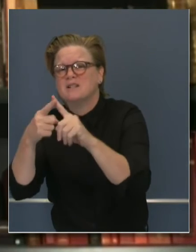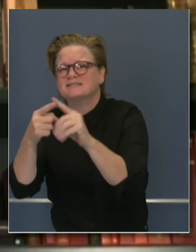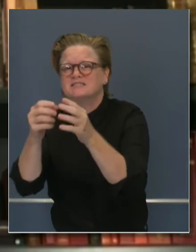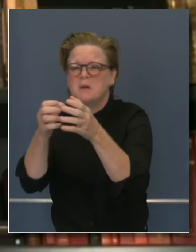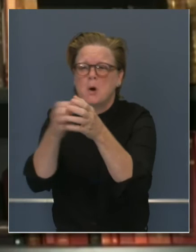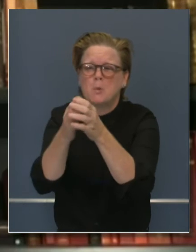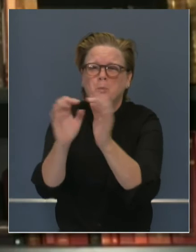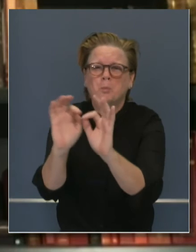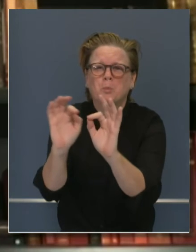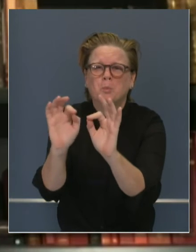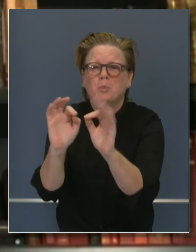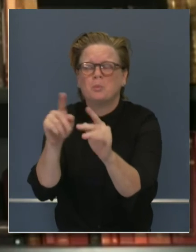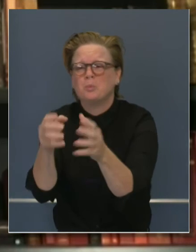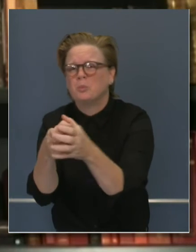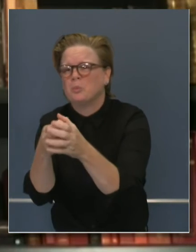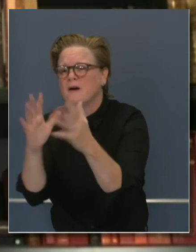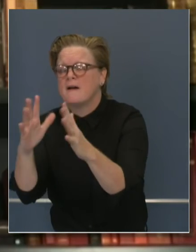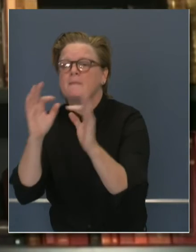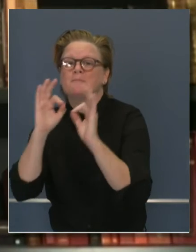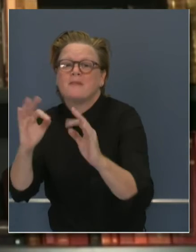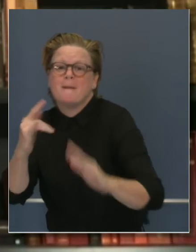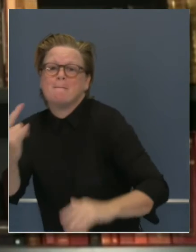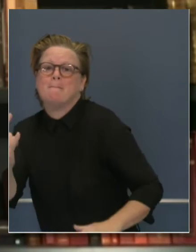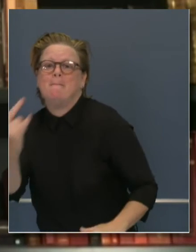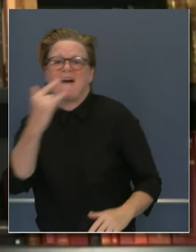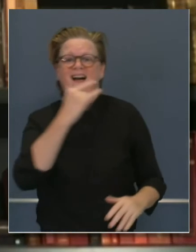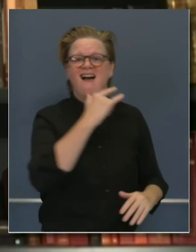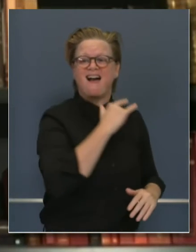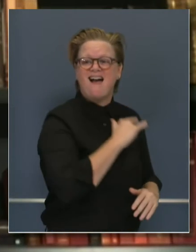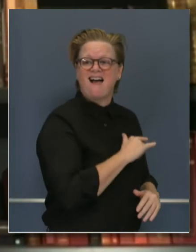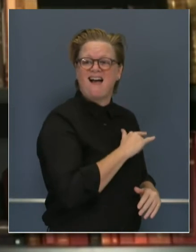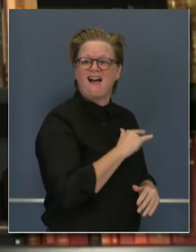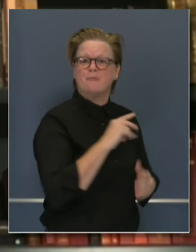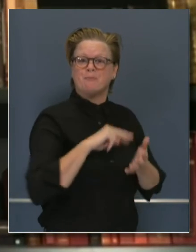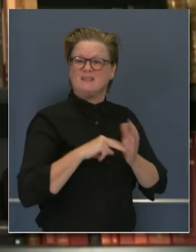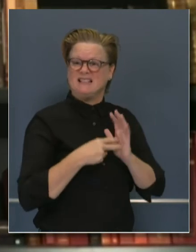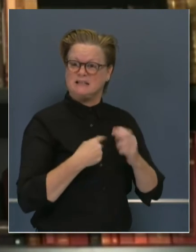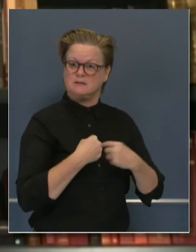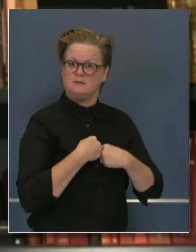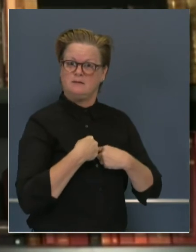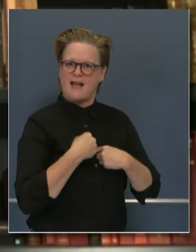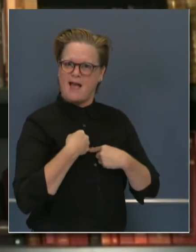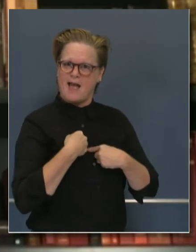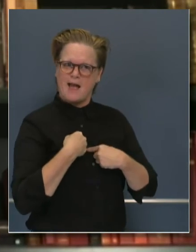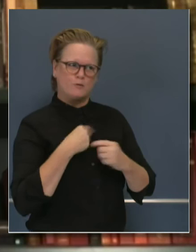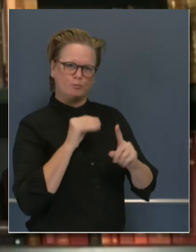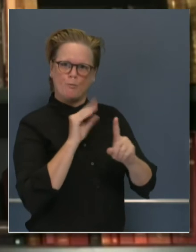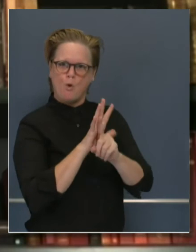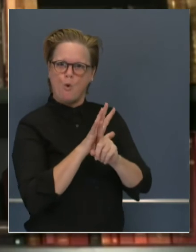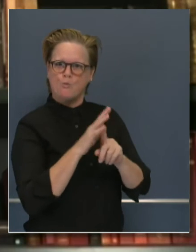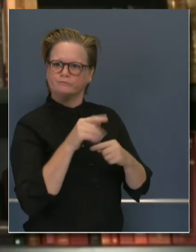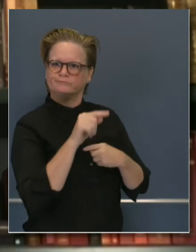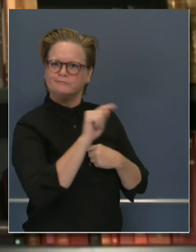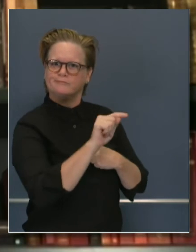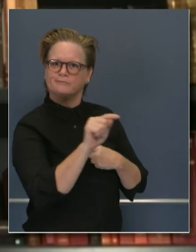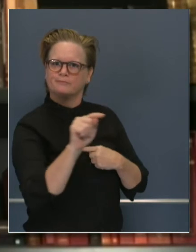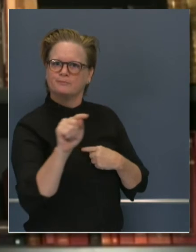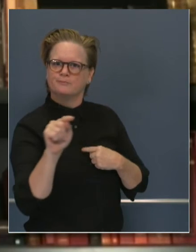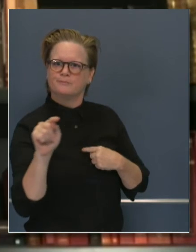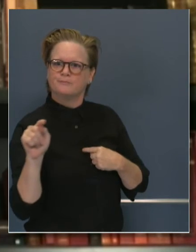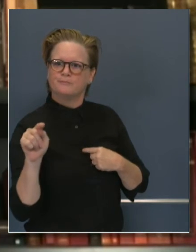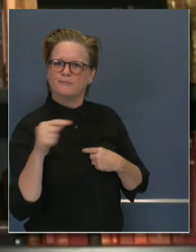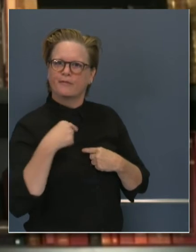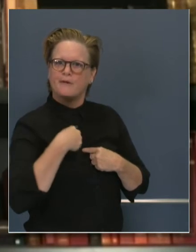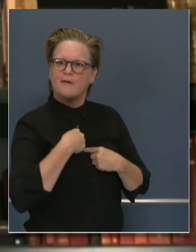back. Just those travels expose you to a level of COVID-19 that as you come back into the state,